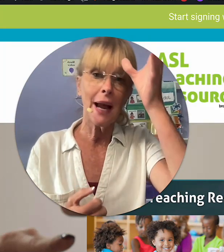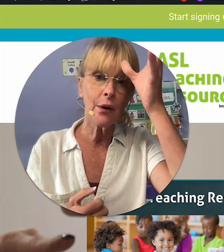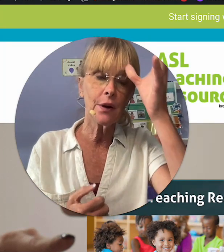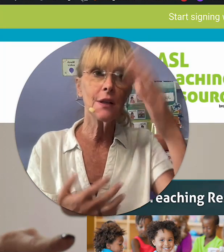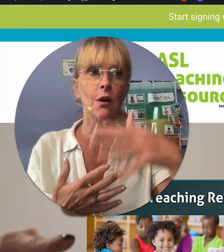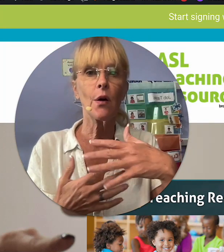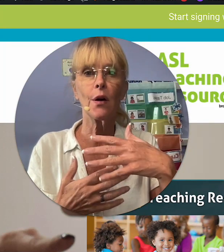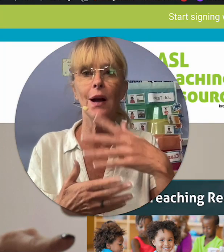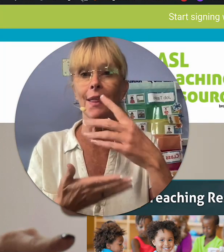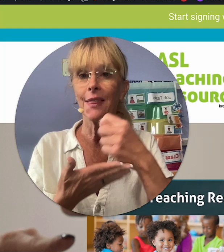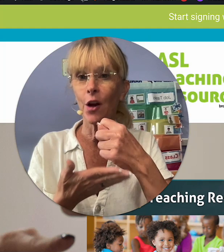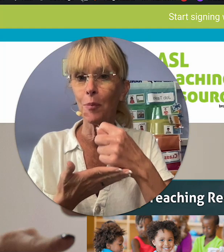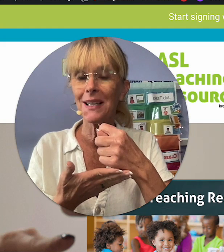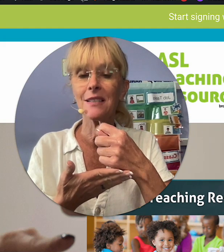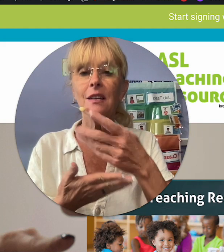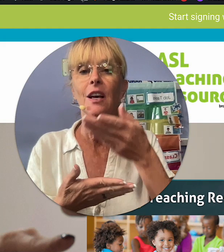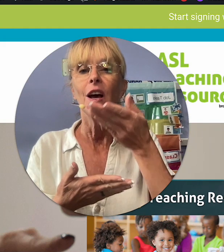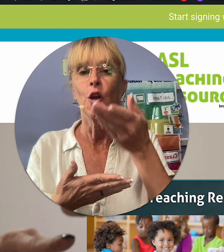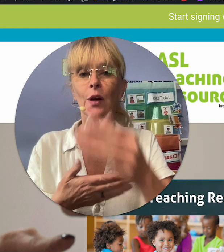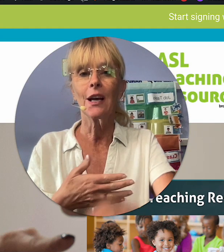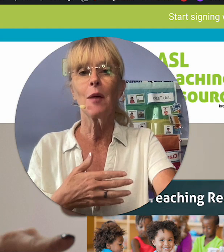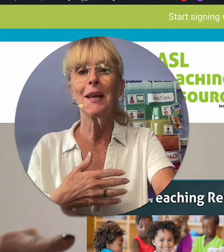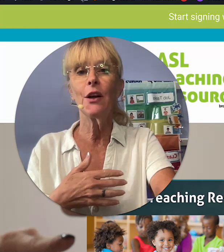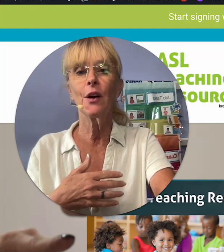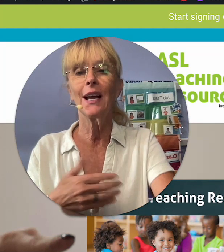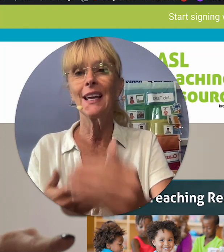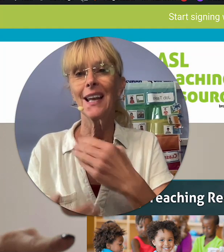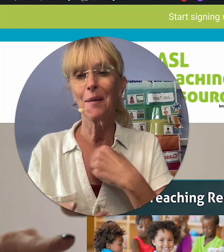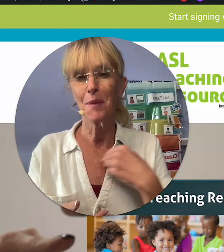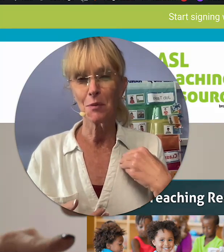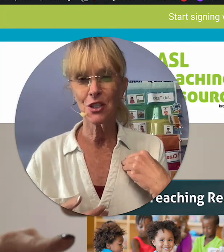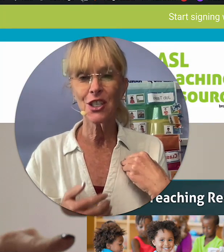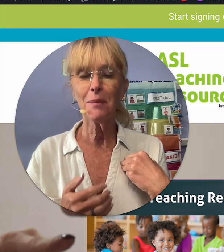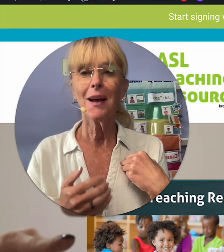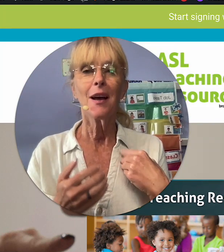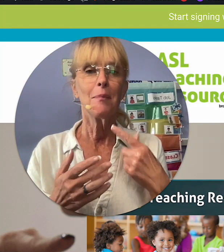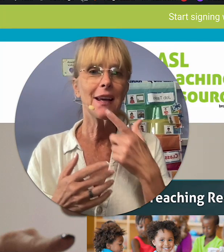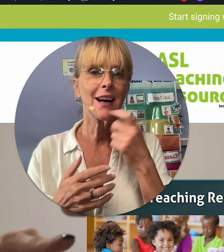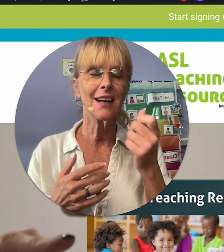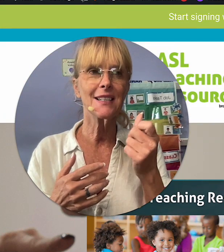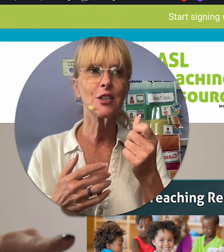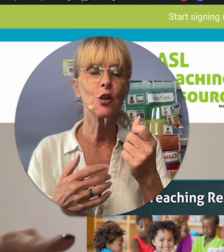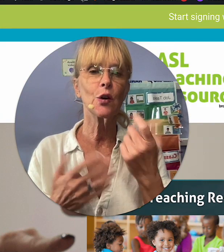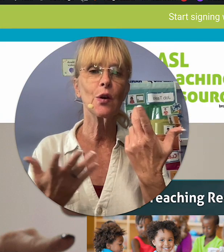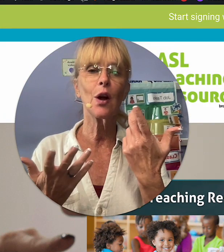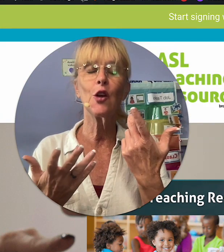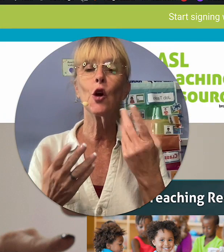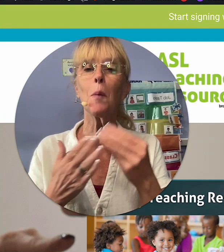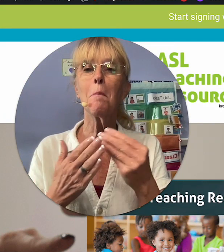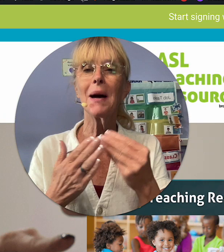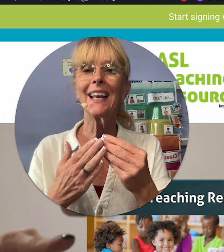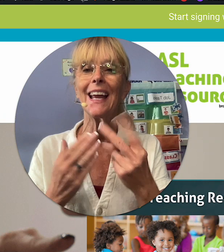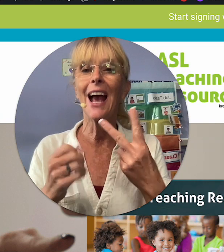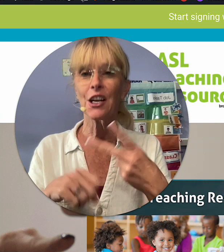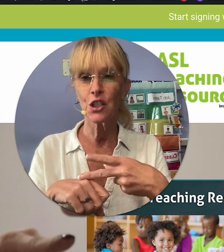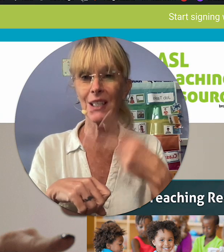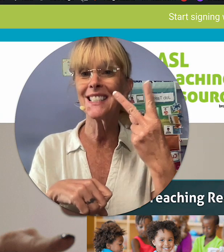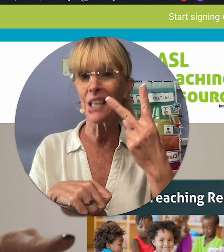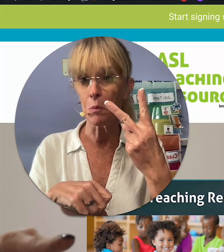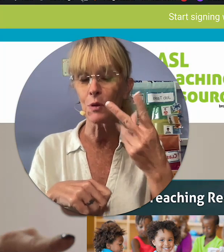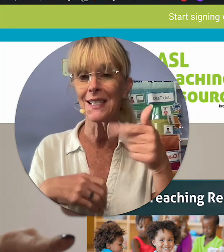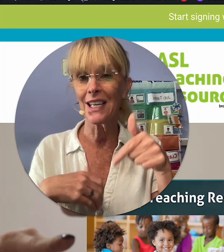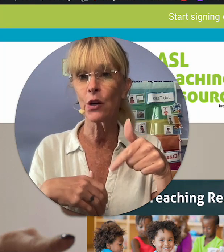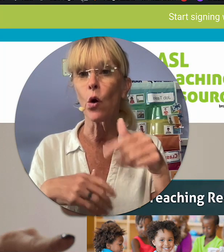or parent or a therapist, you can come here and get a membership because your money